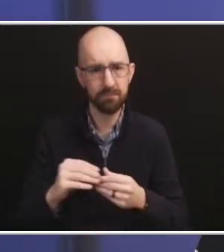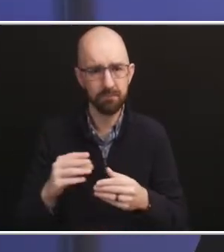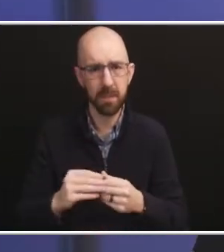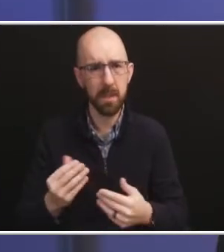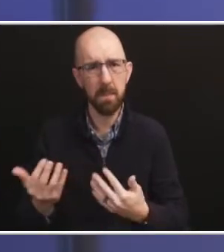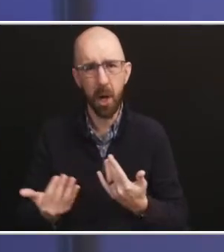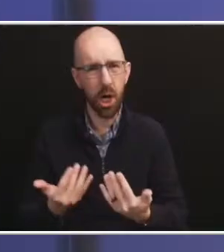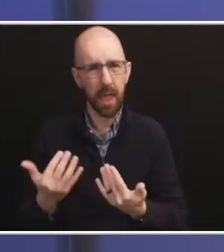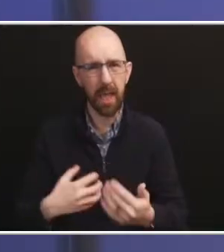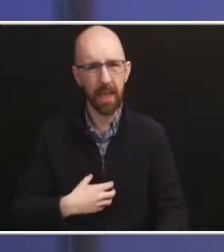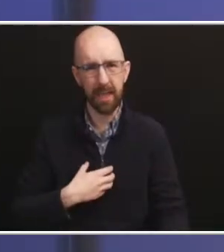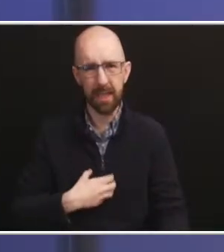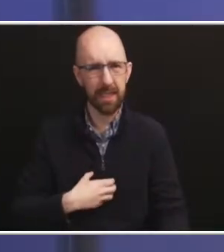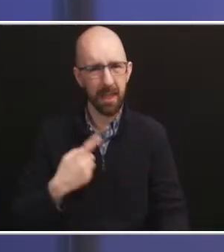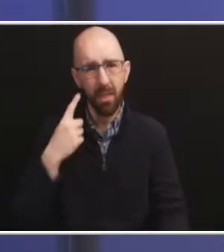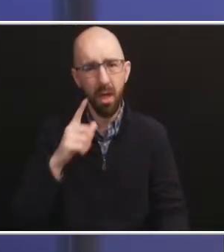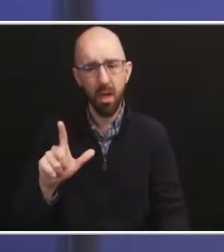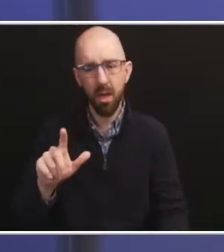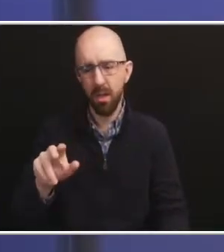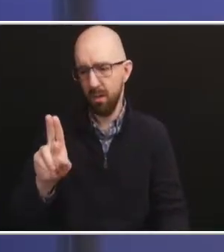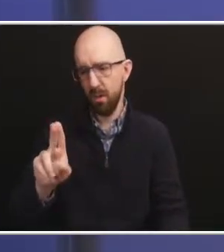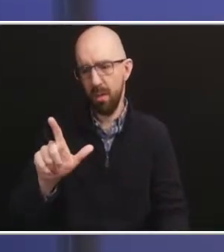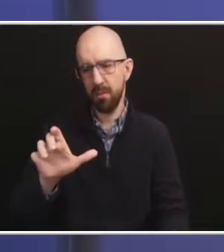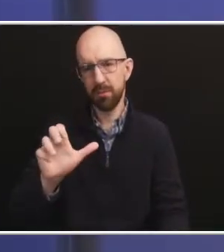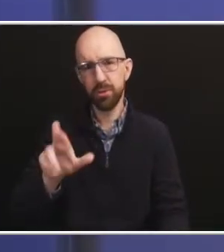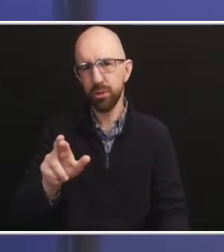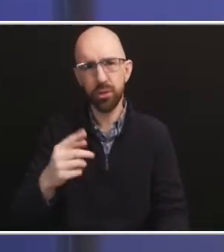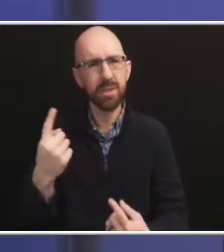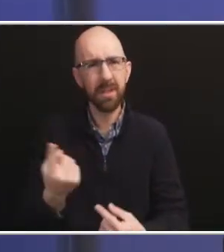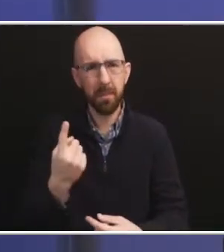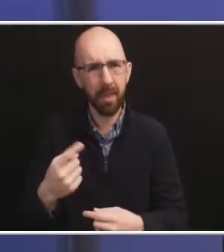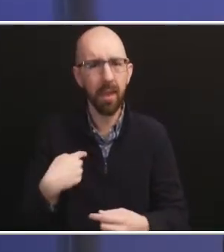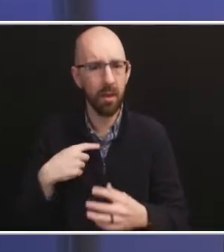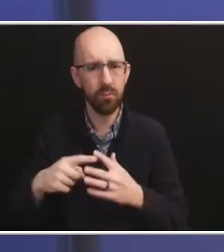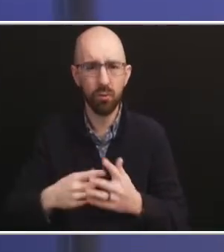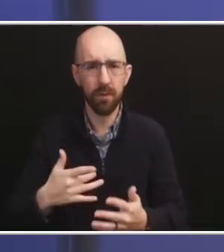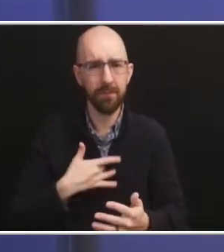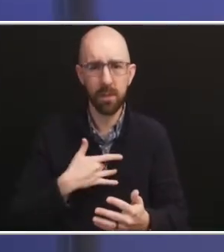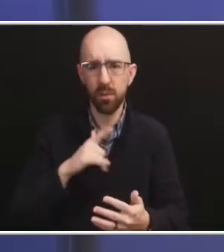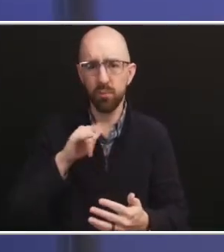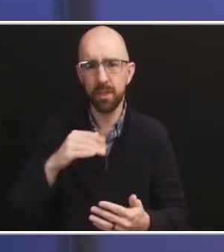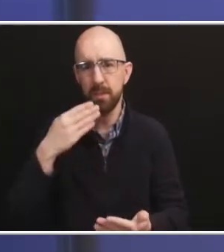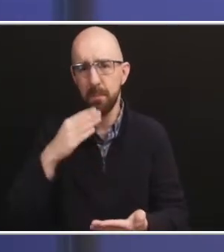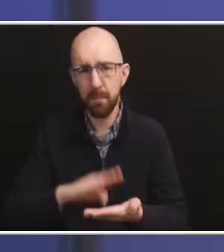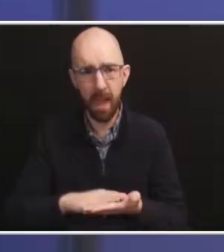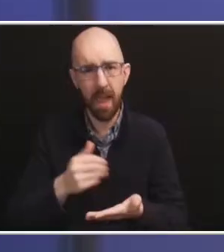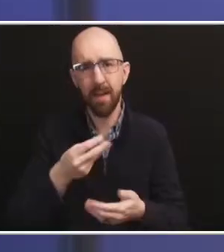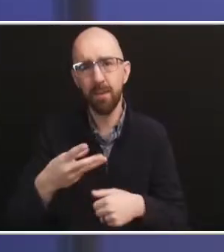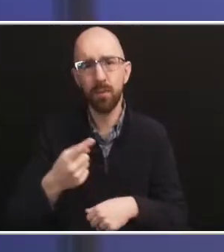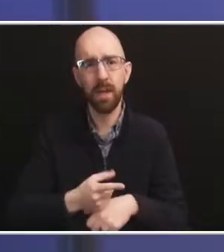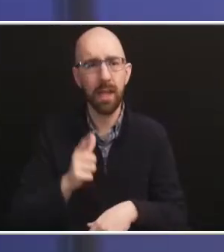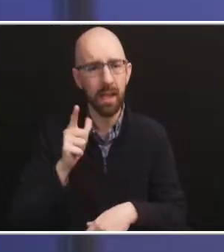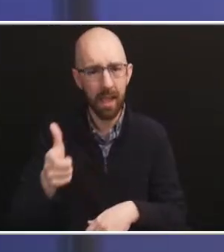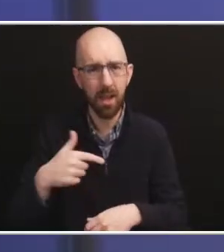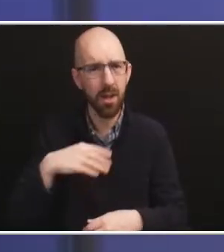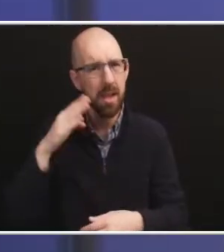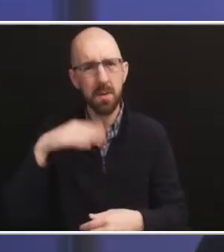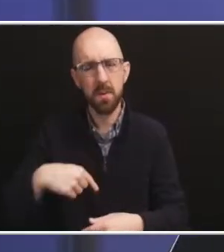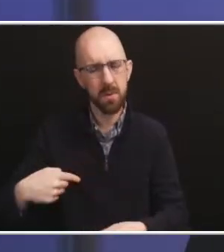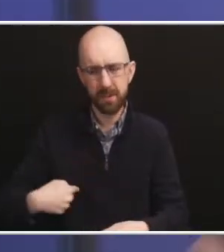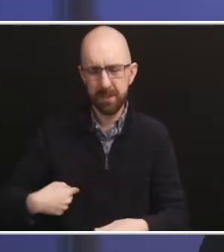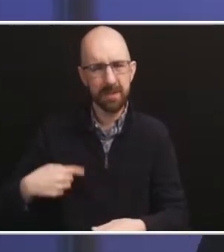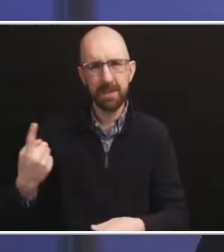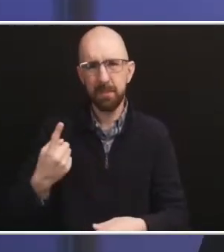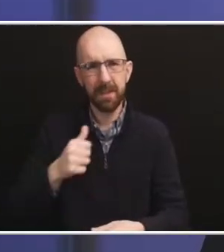thought maybe it was an ulcer. And I started feeling really bad a couple days later, and I knew something wasn't right. So I